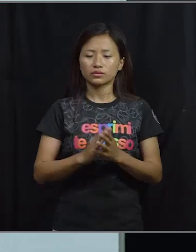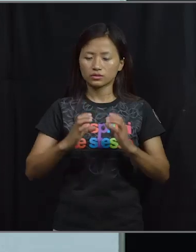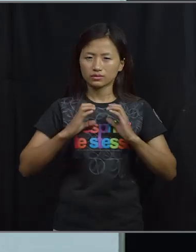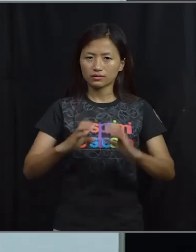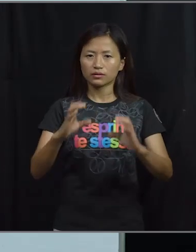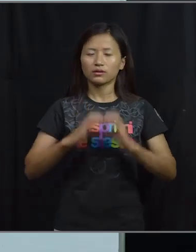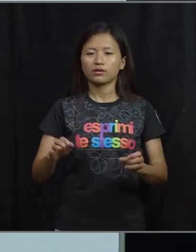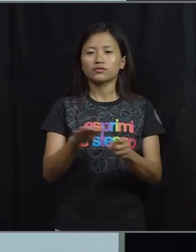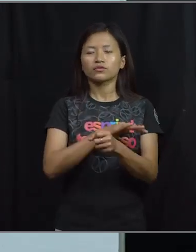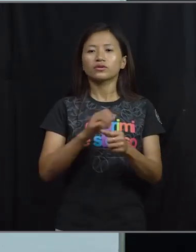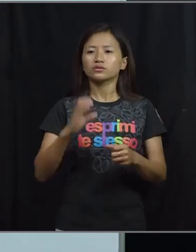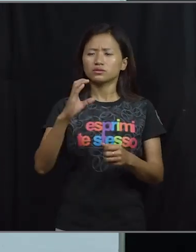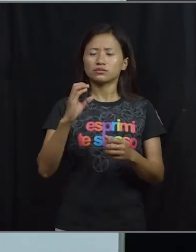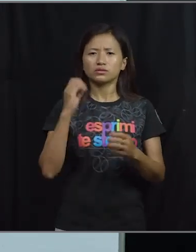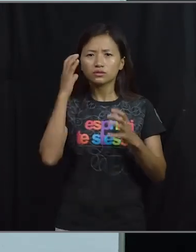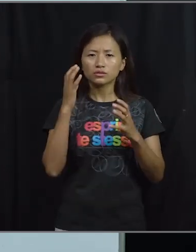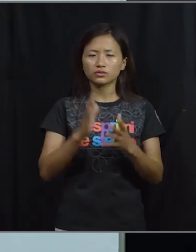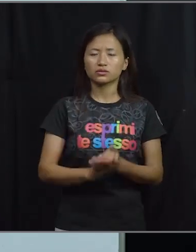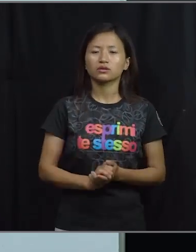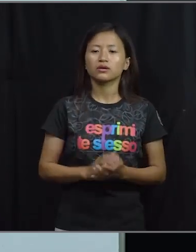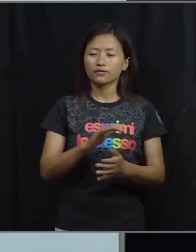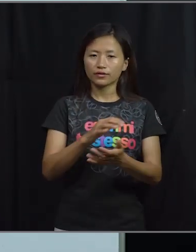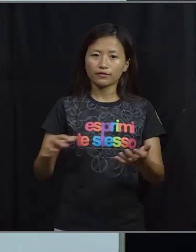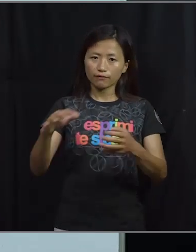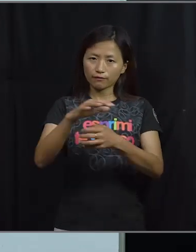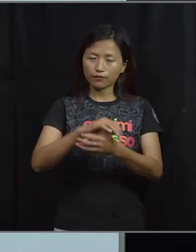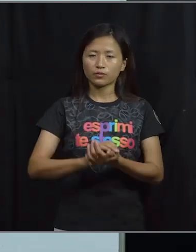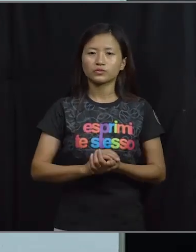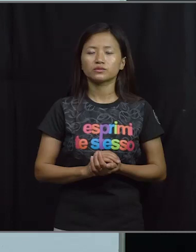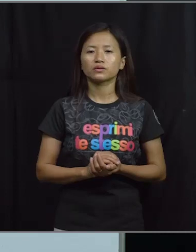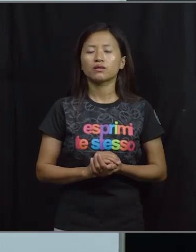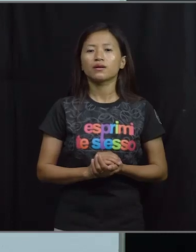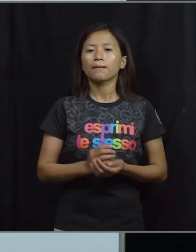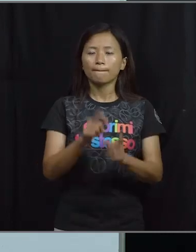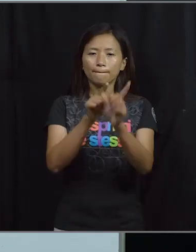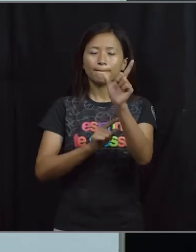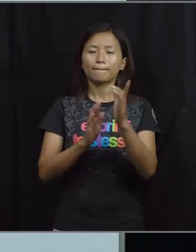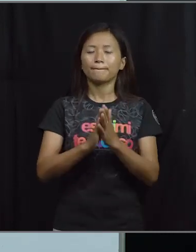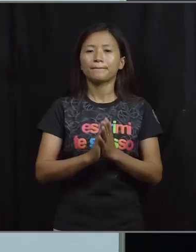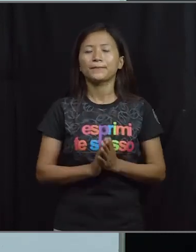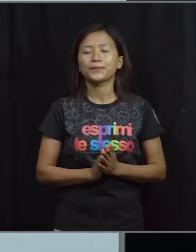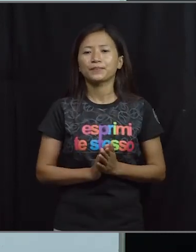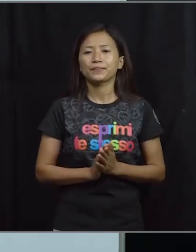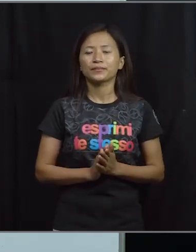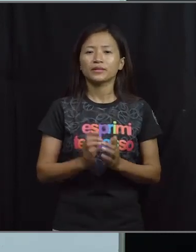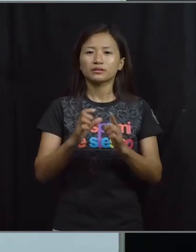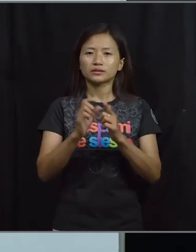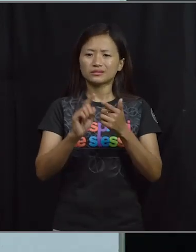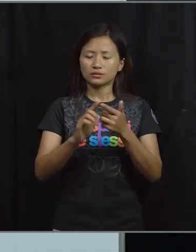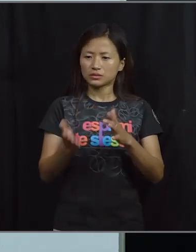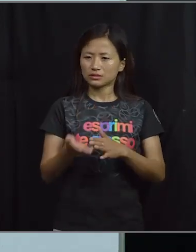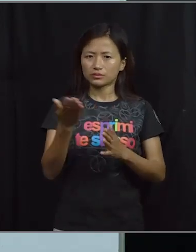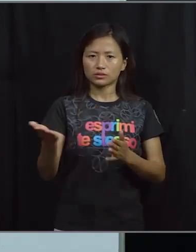because the deals and they are formed by that depends on